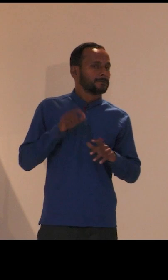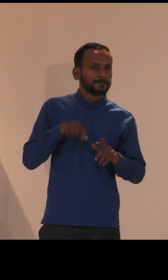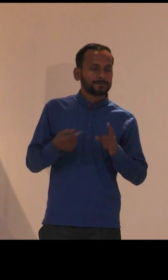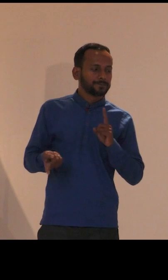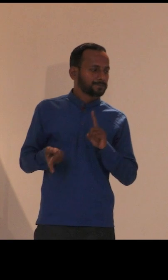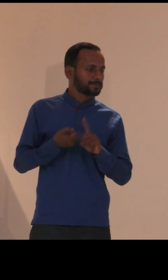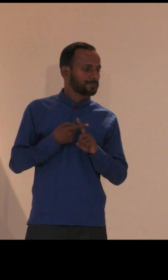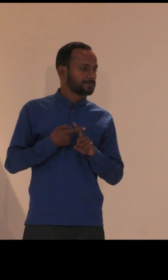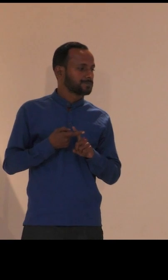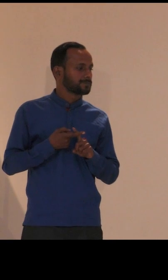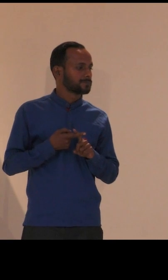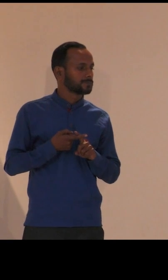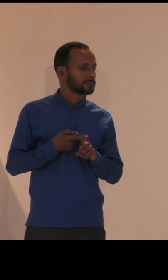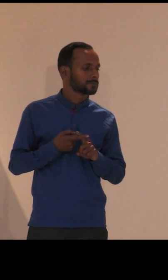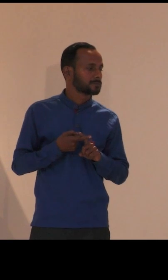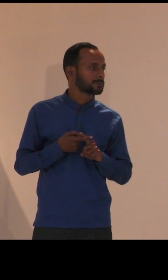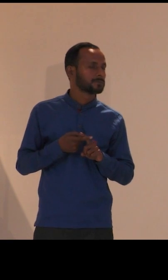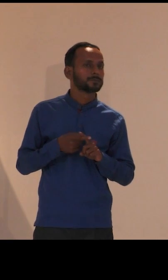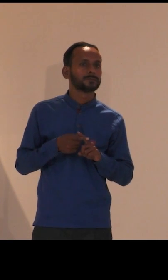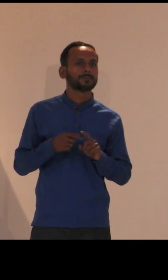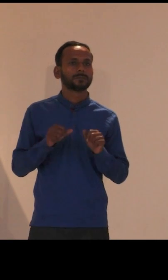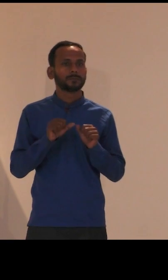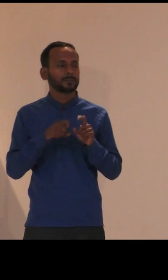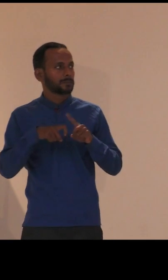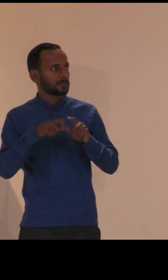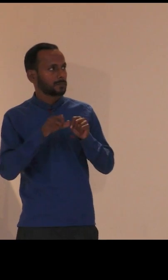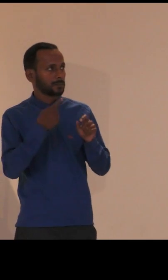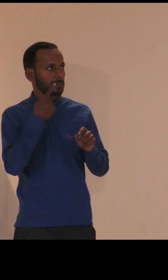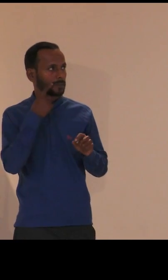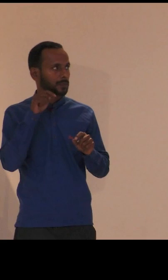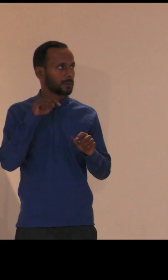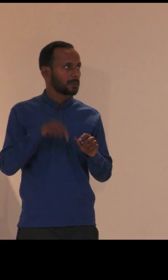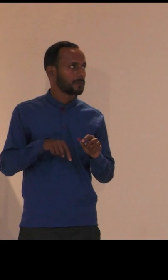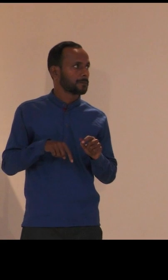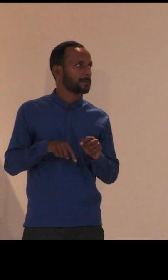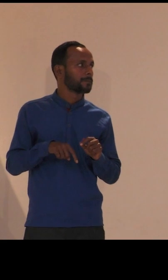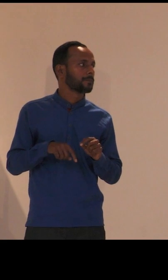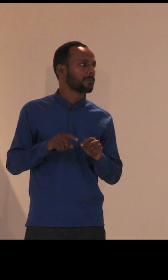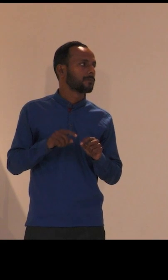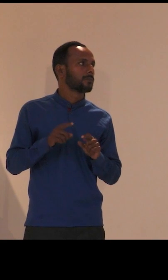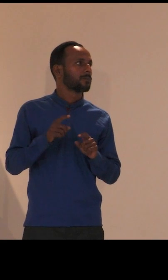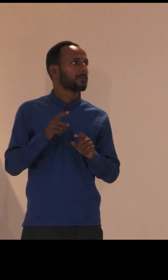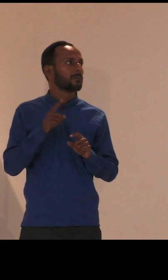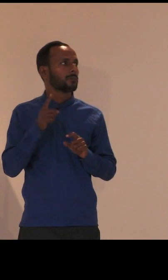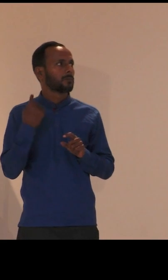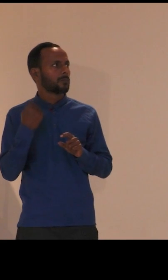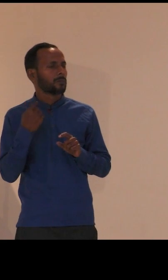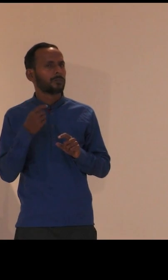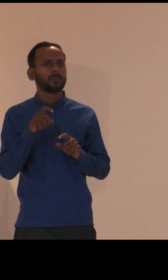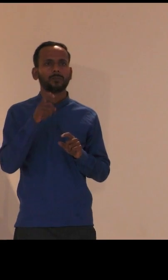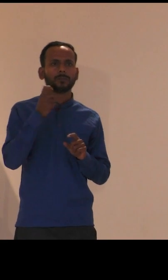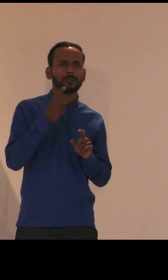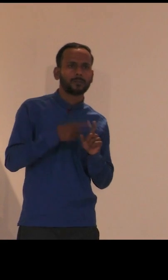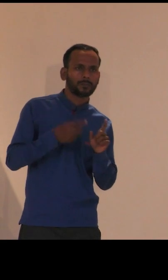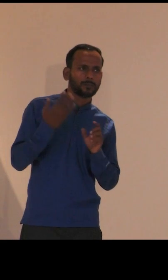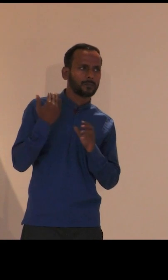And in terms of an archive, for the last, it's almost 7 years now,